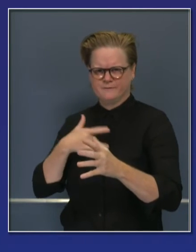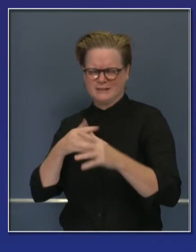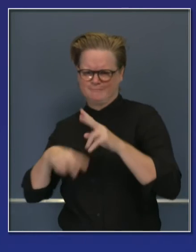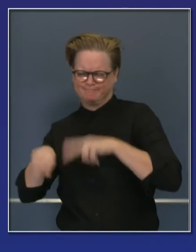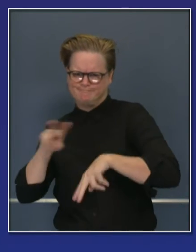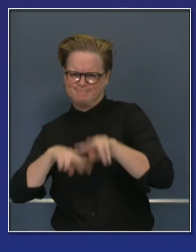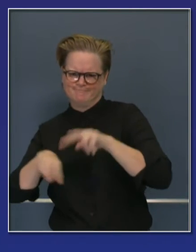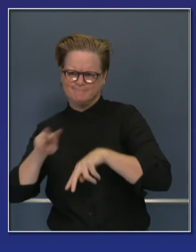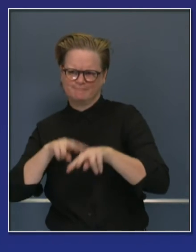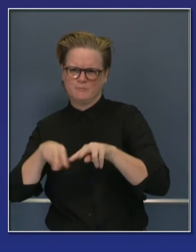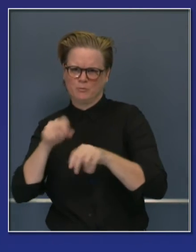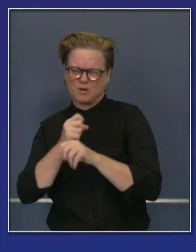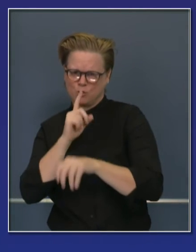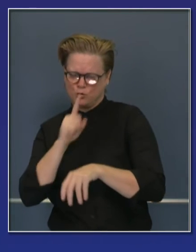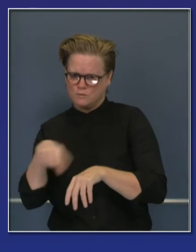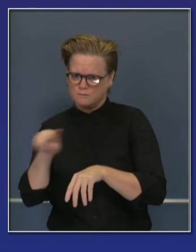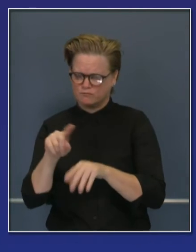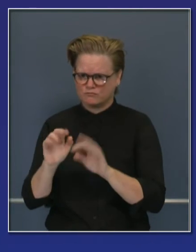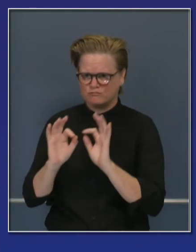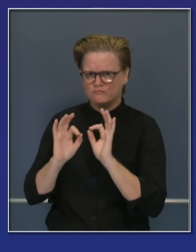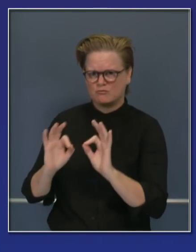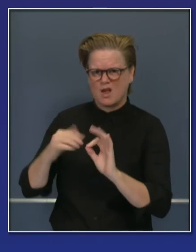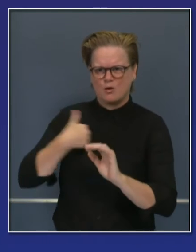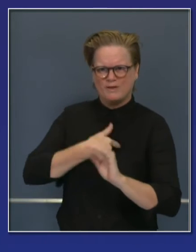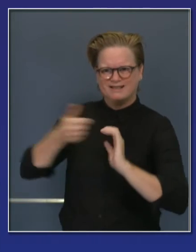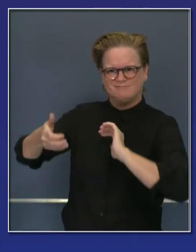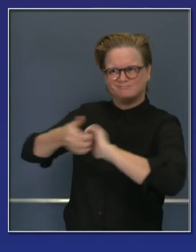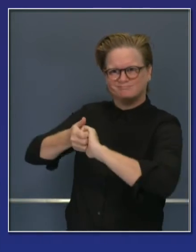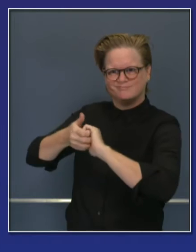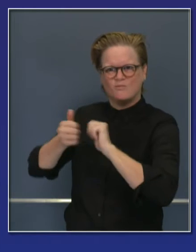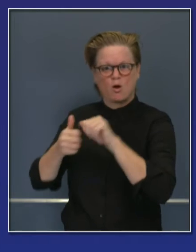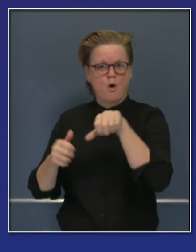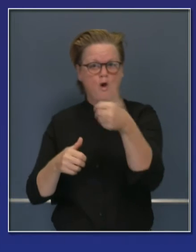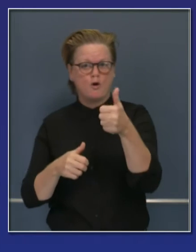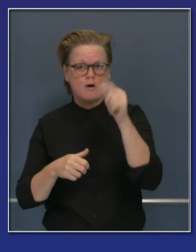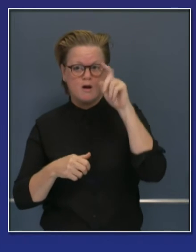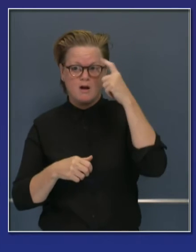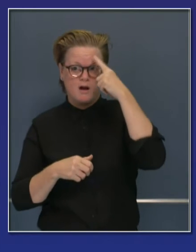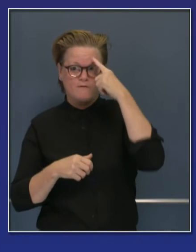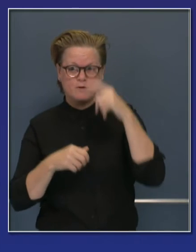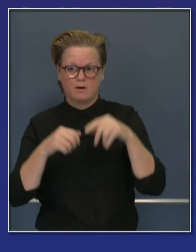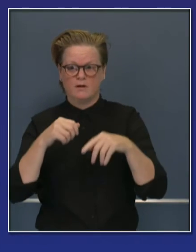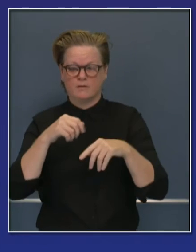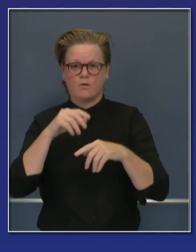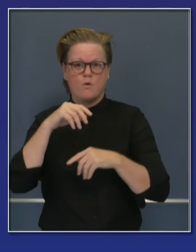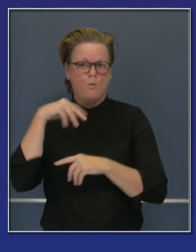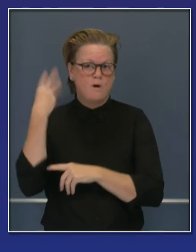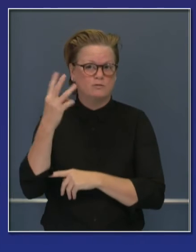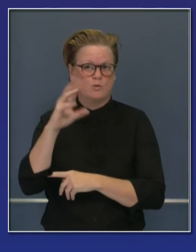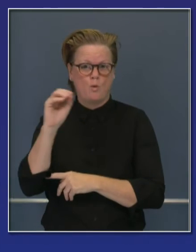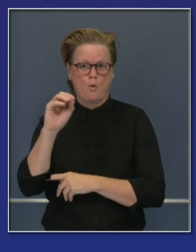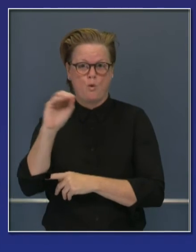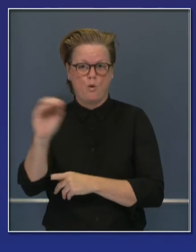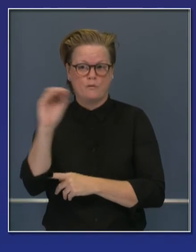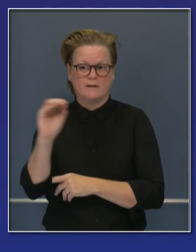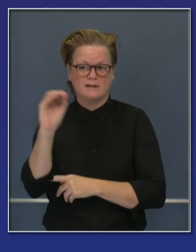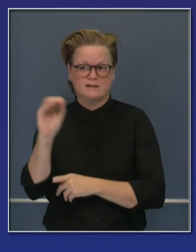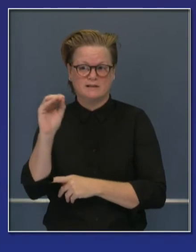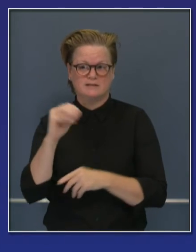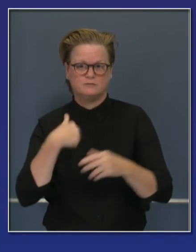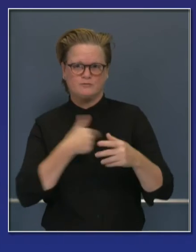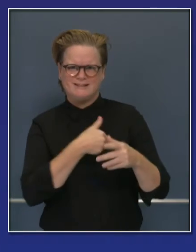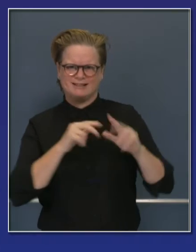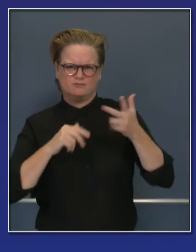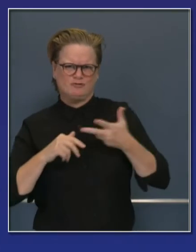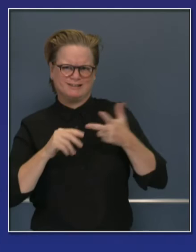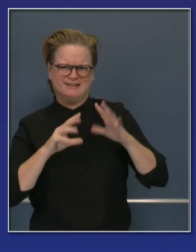Governor Inslee and Governor Brown in Oregon and Washington State. They are joining our efforts, and that safety